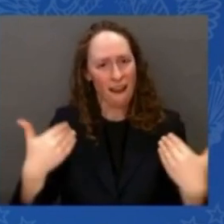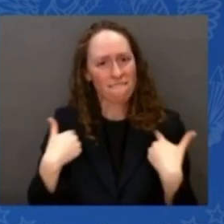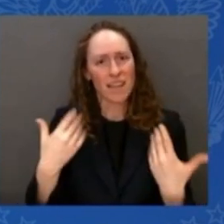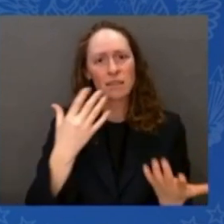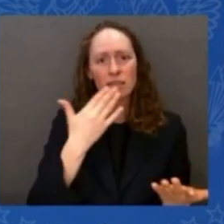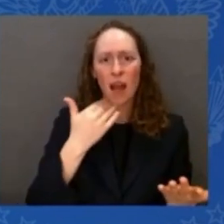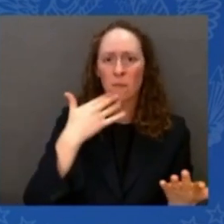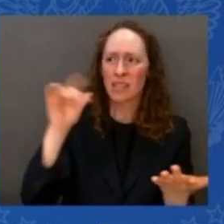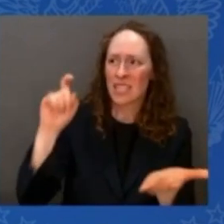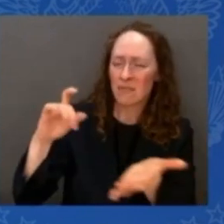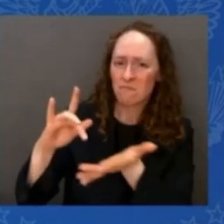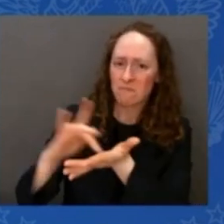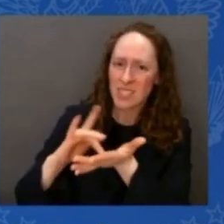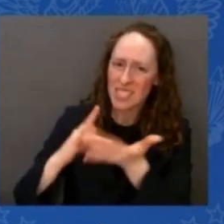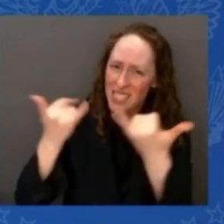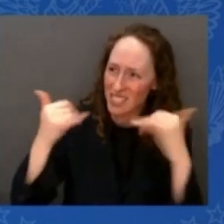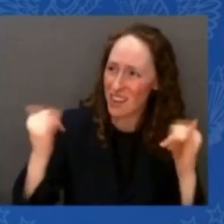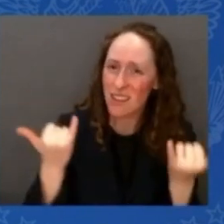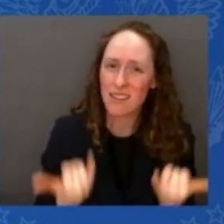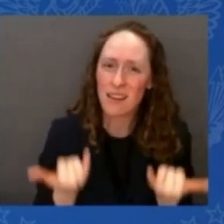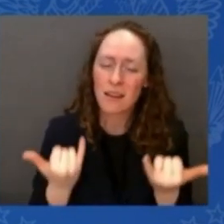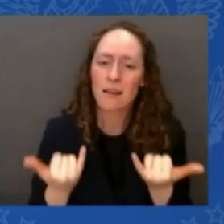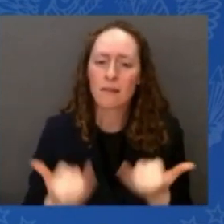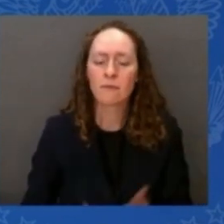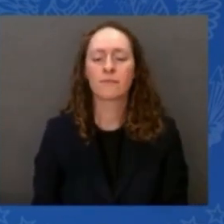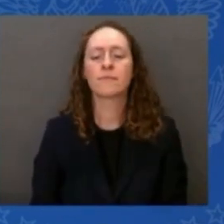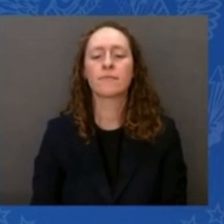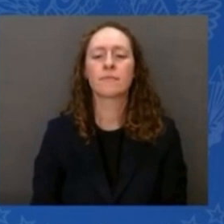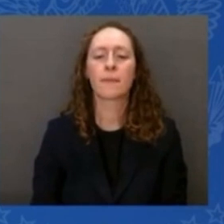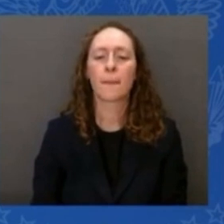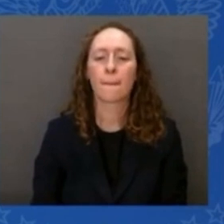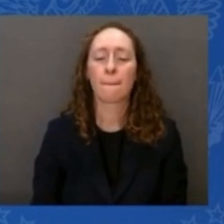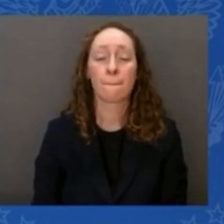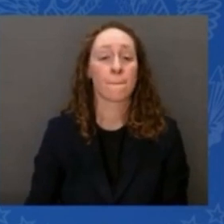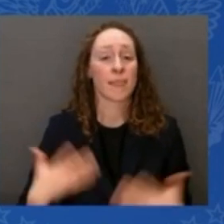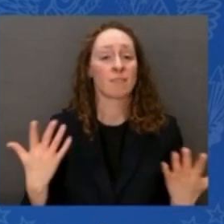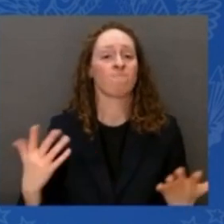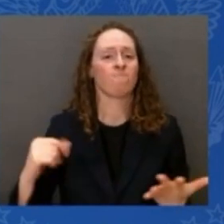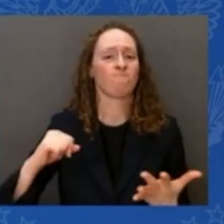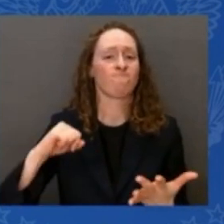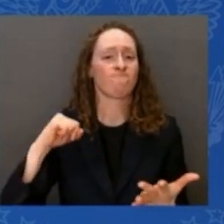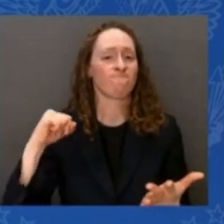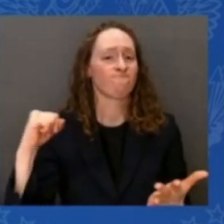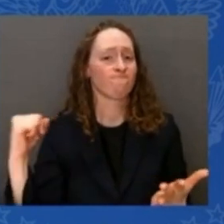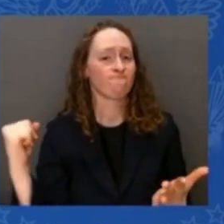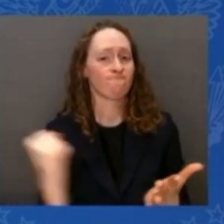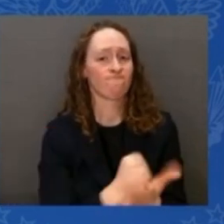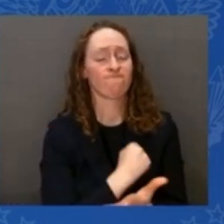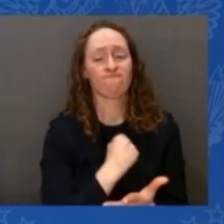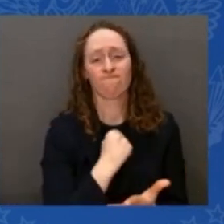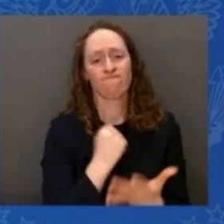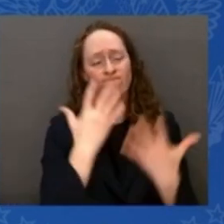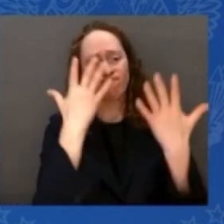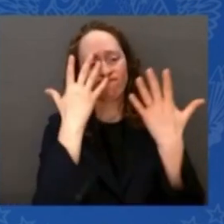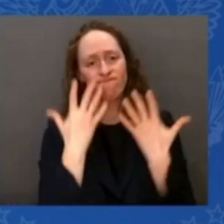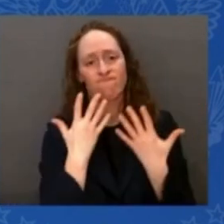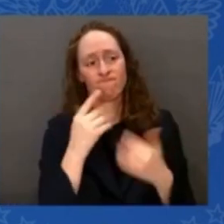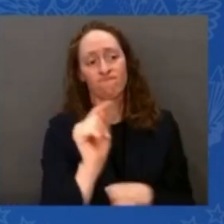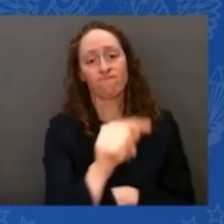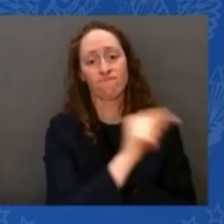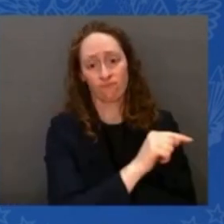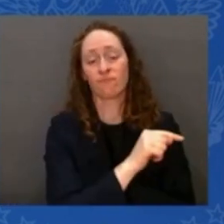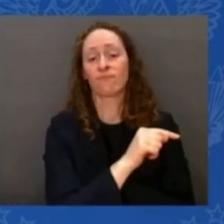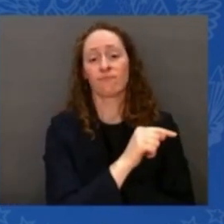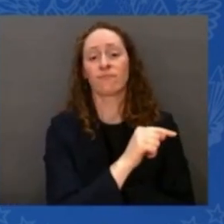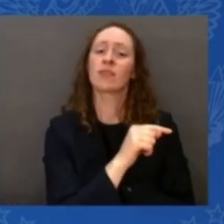of my friends cut out everything but the Medicare piece. But guess what? We've got it covered for everybody. We've got to